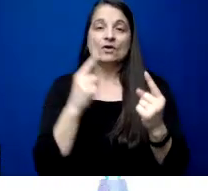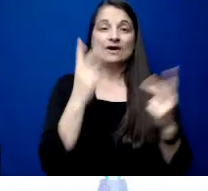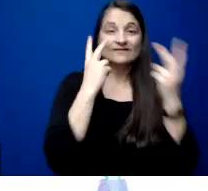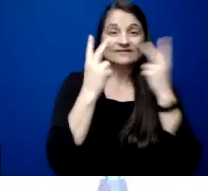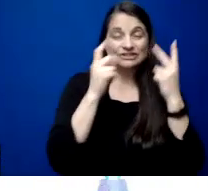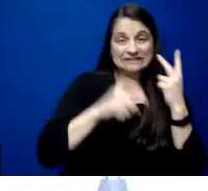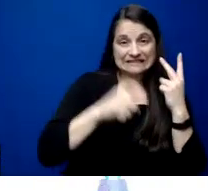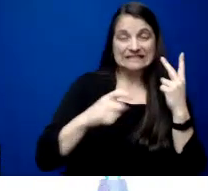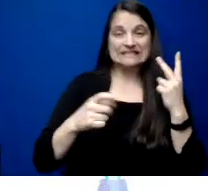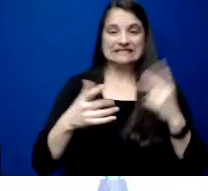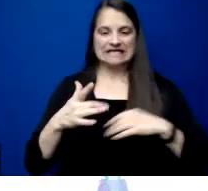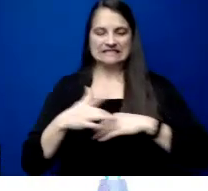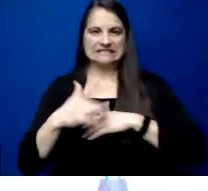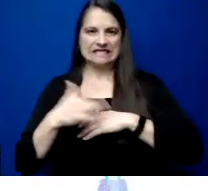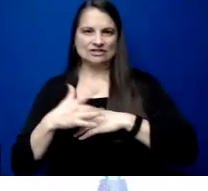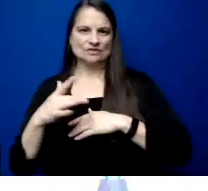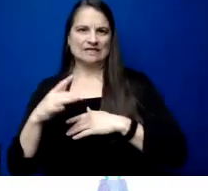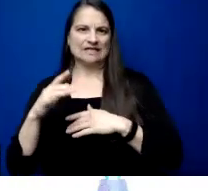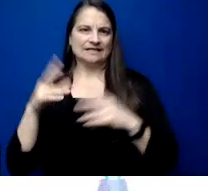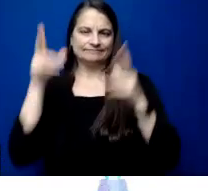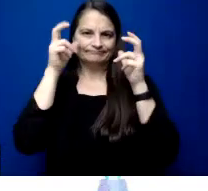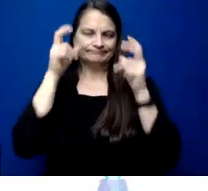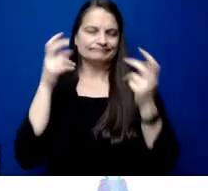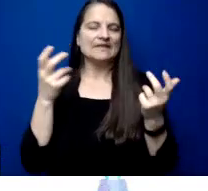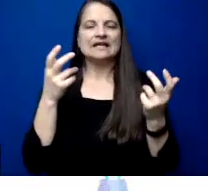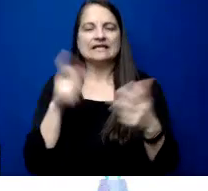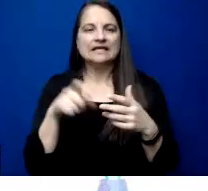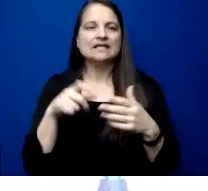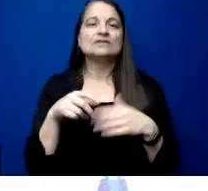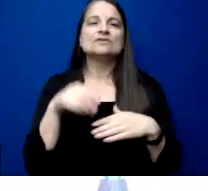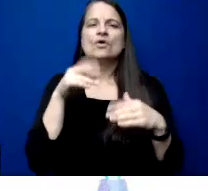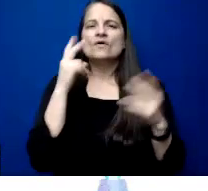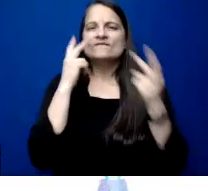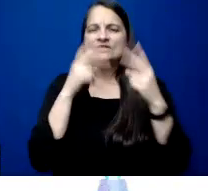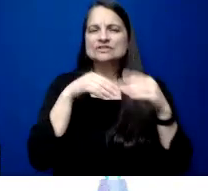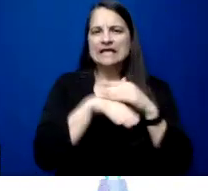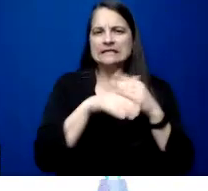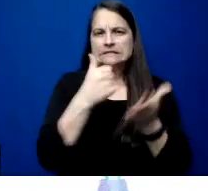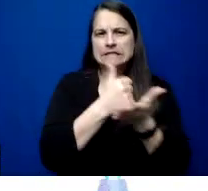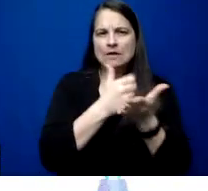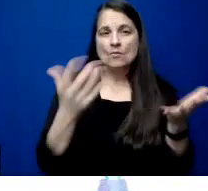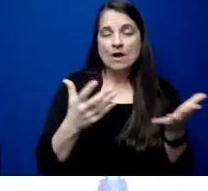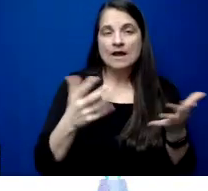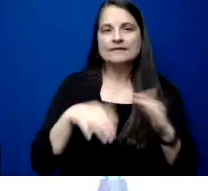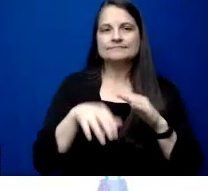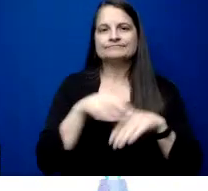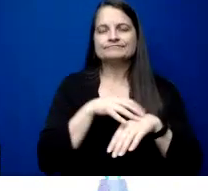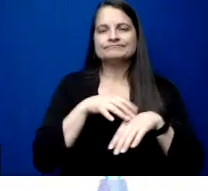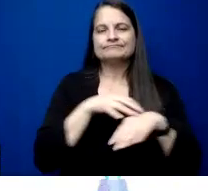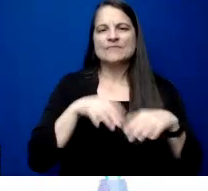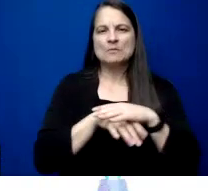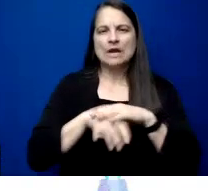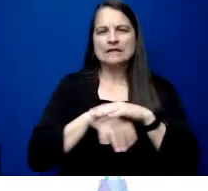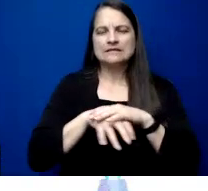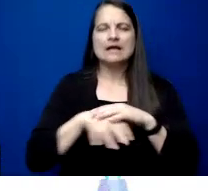needs and sensory input needs. So things to help with vision access might be braille pieces or